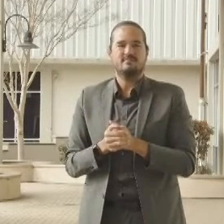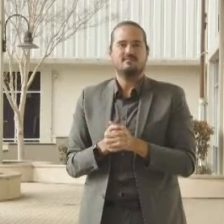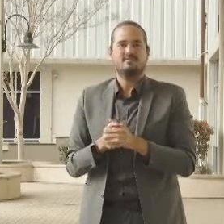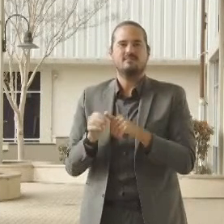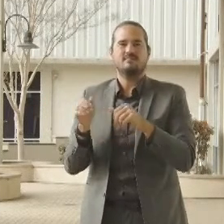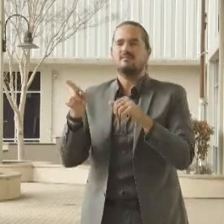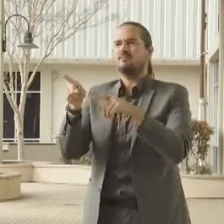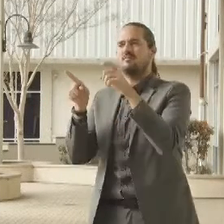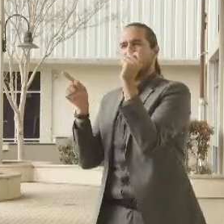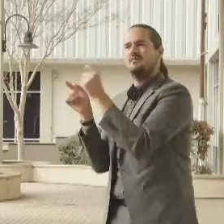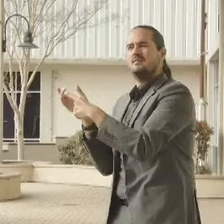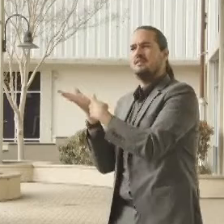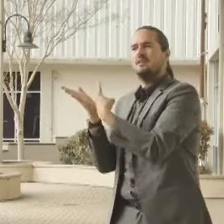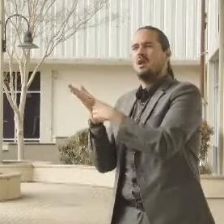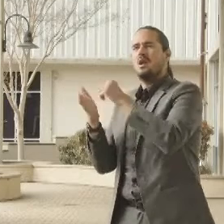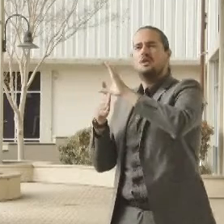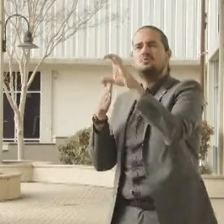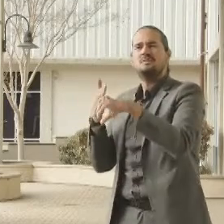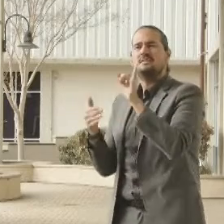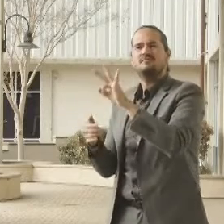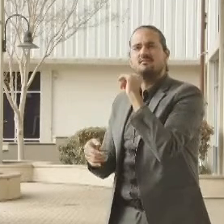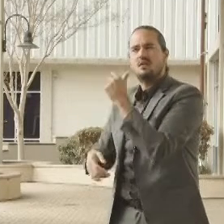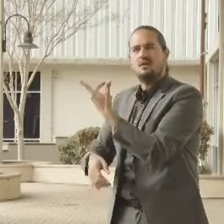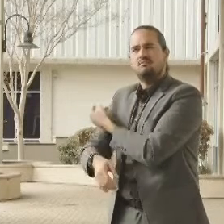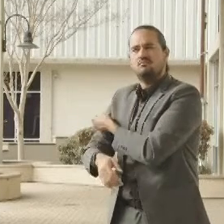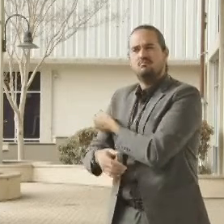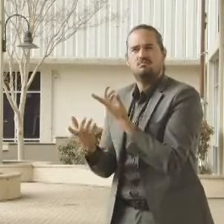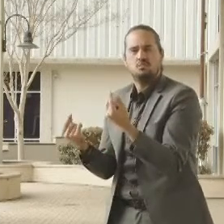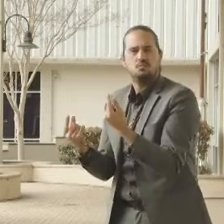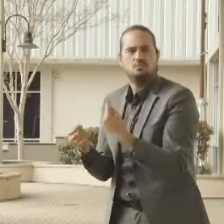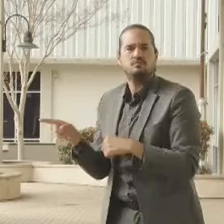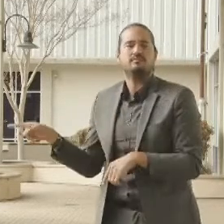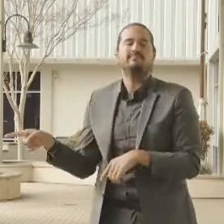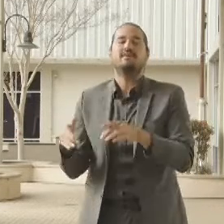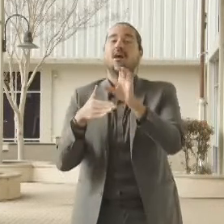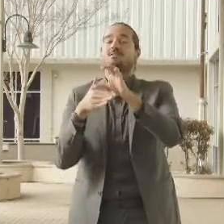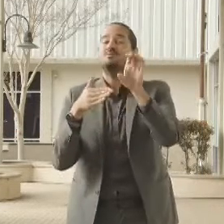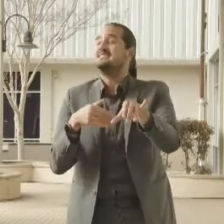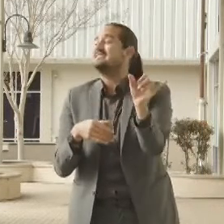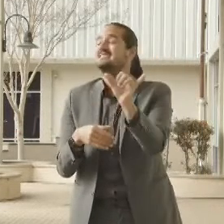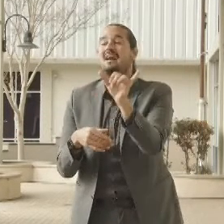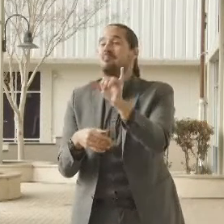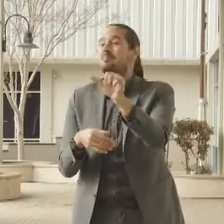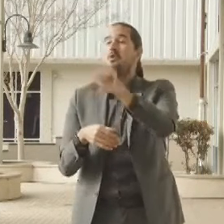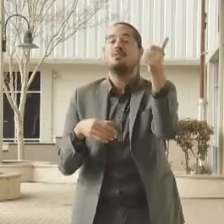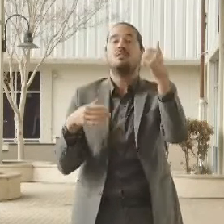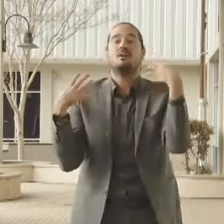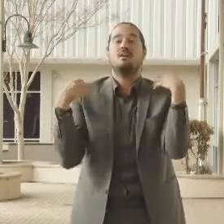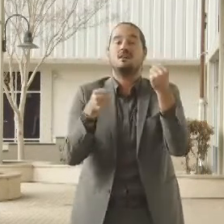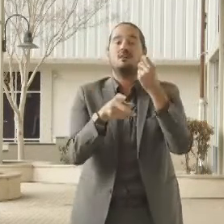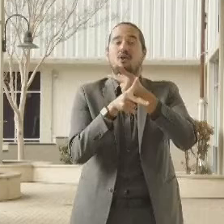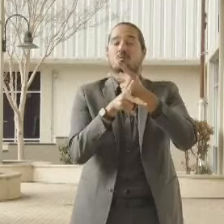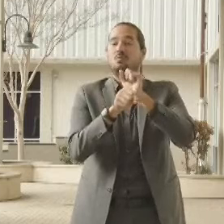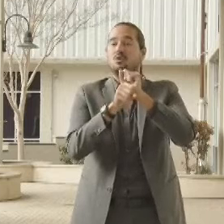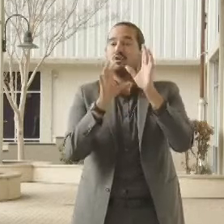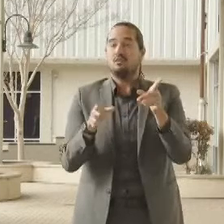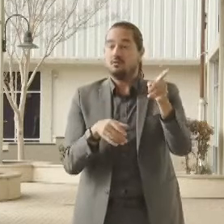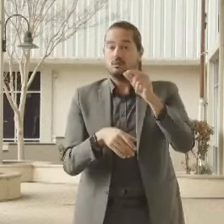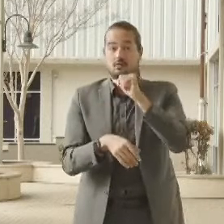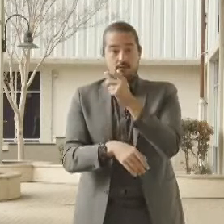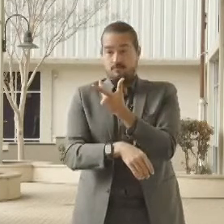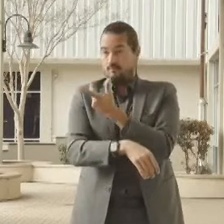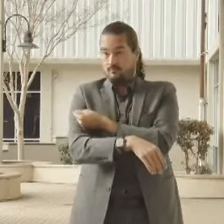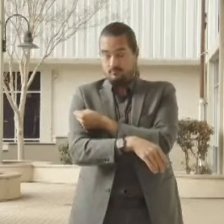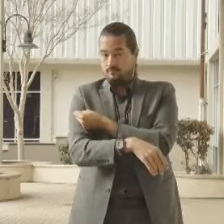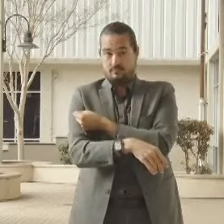The consequence is the same as for any other health order violation, and we'll be following up with organizations if needed.